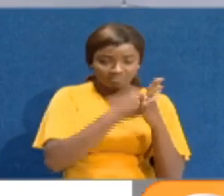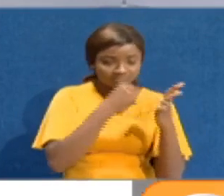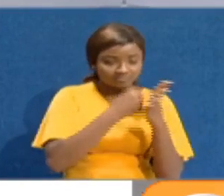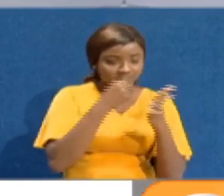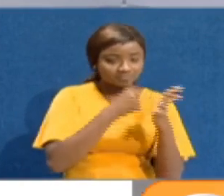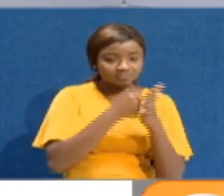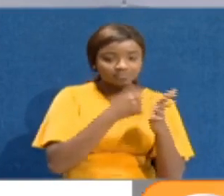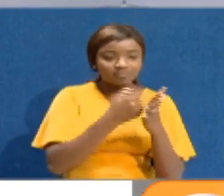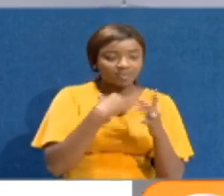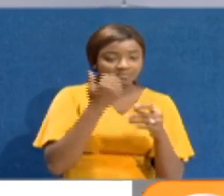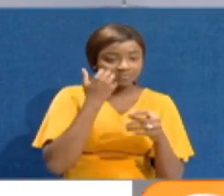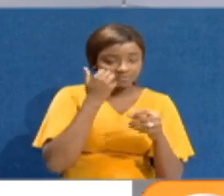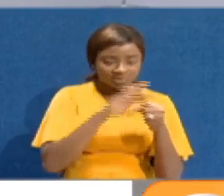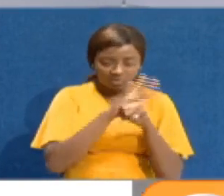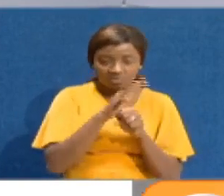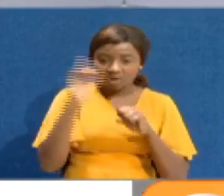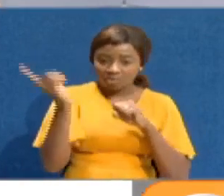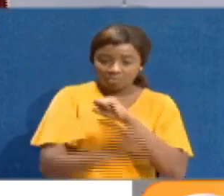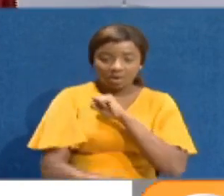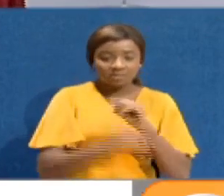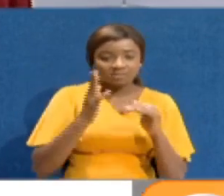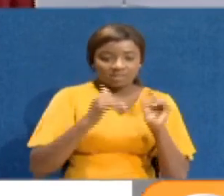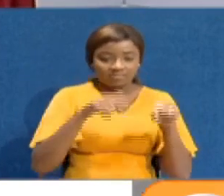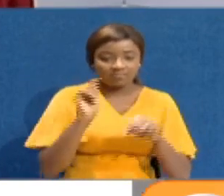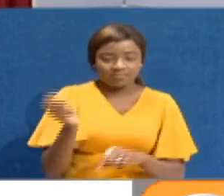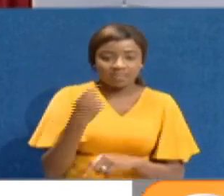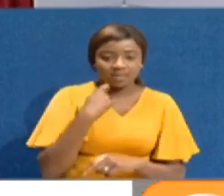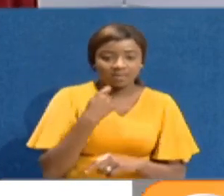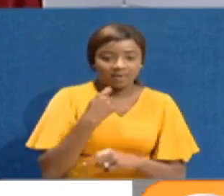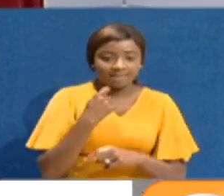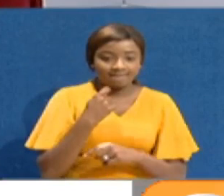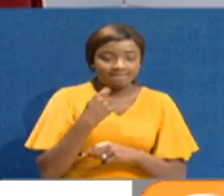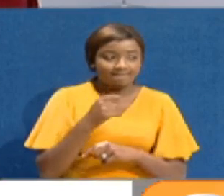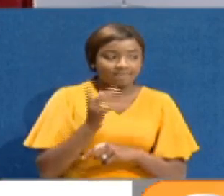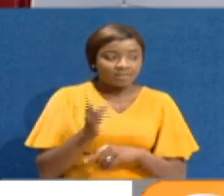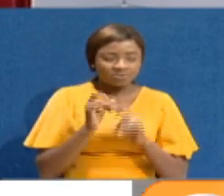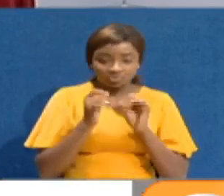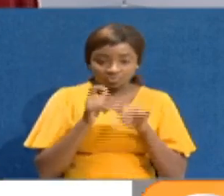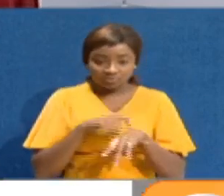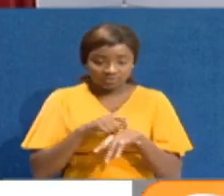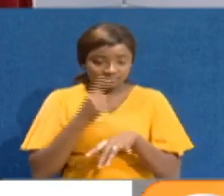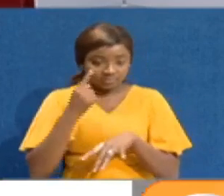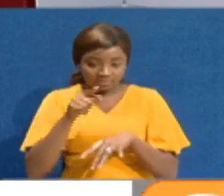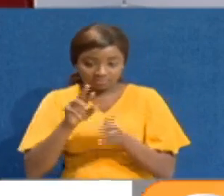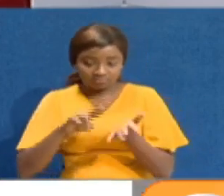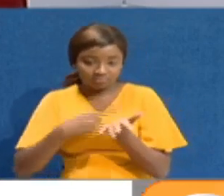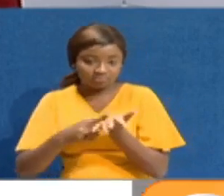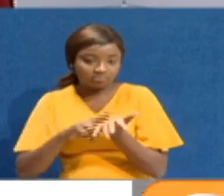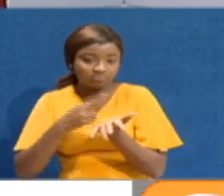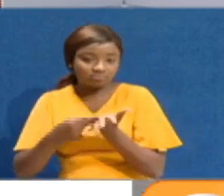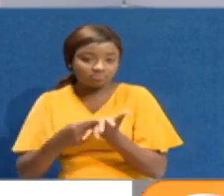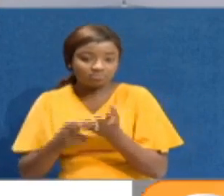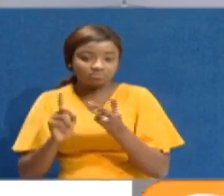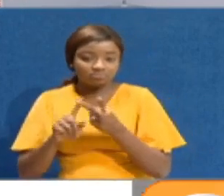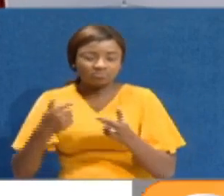and battling a pandemic much worse than we have it here. So when you're taking a look at the contracted revenues, you're taking a look